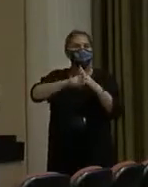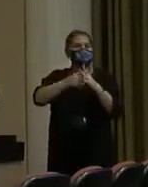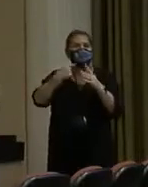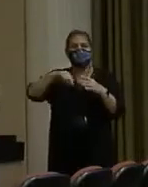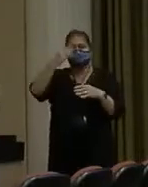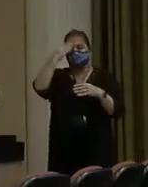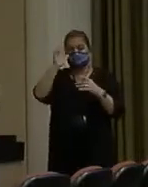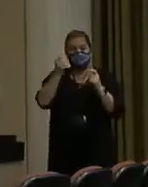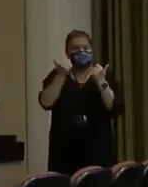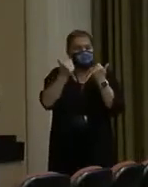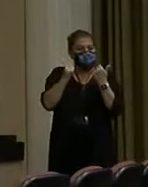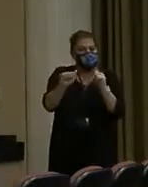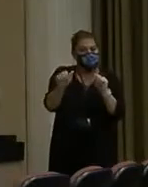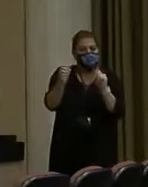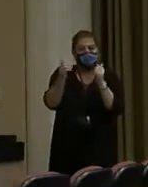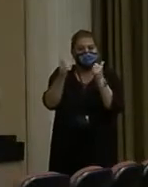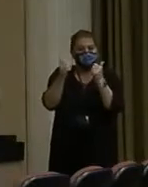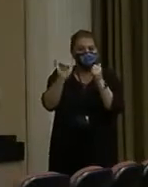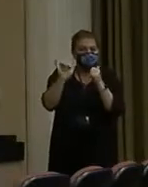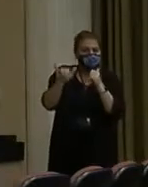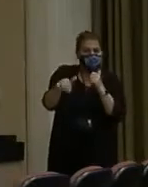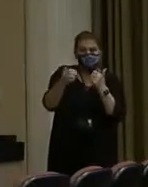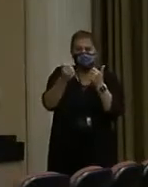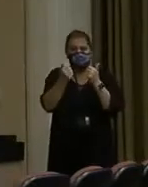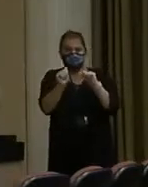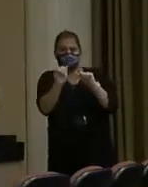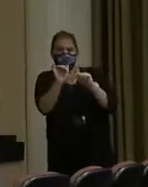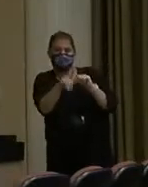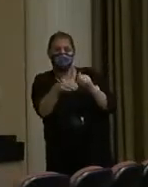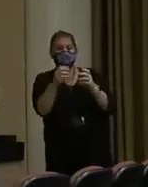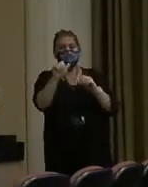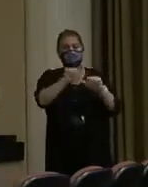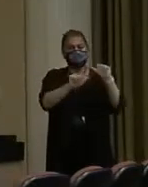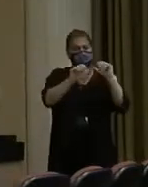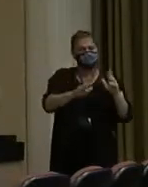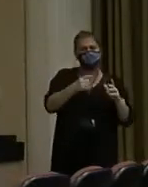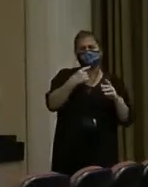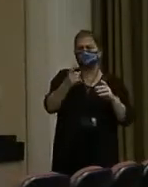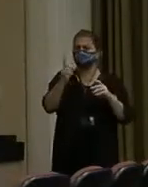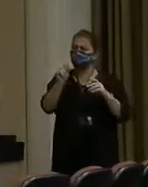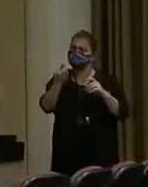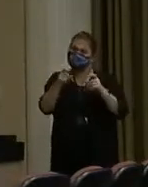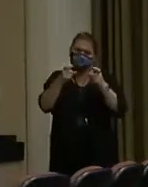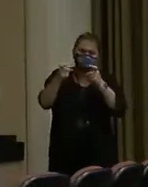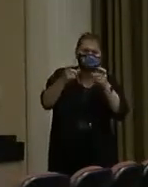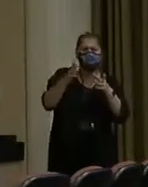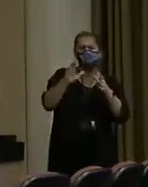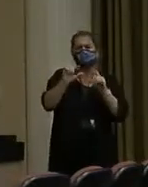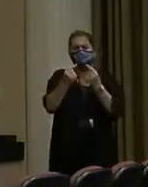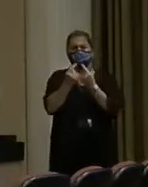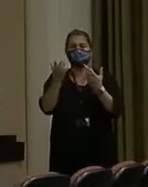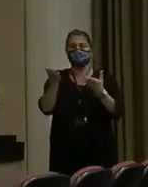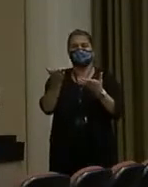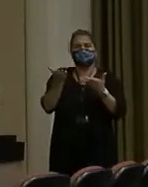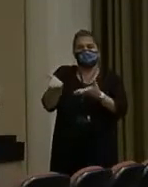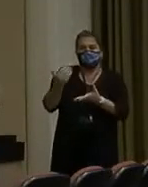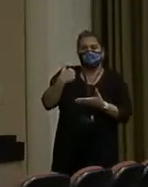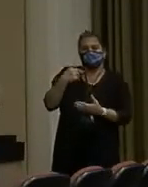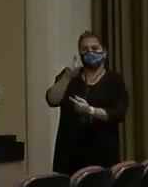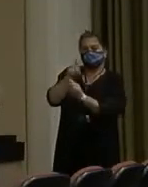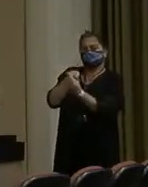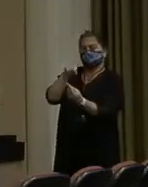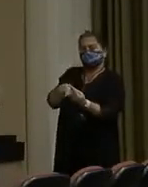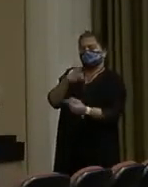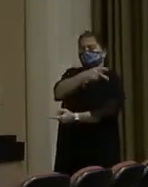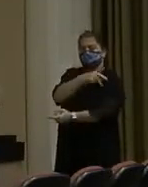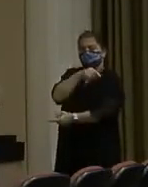to work. The scientists were trying to tell us, no, we need control group. And meanwhile, you had your patient in front of you and you